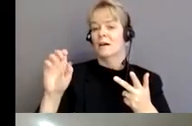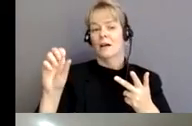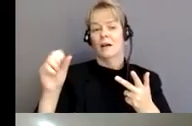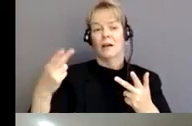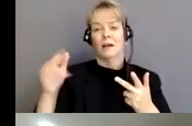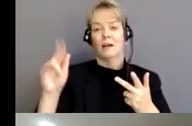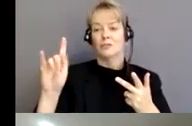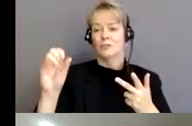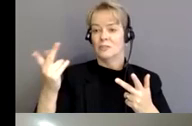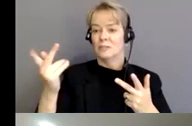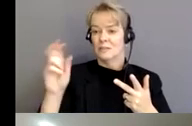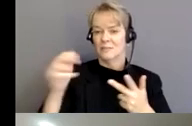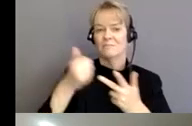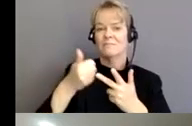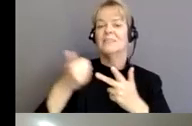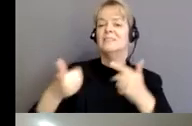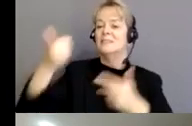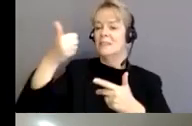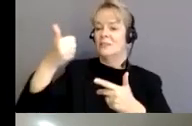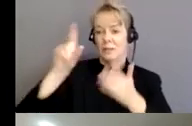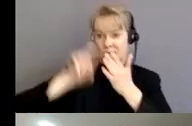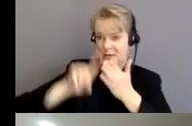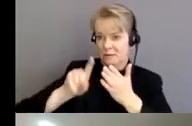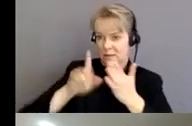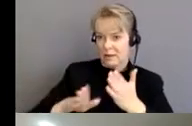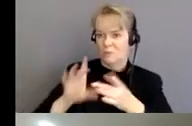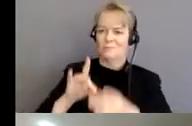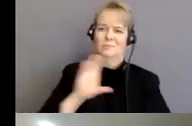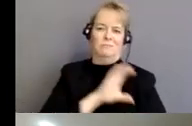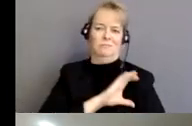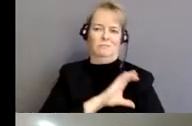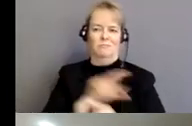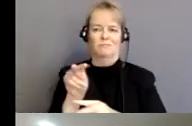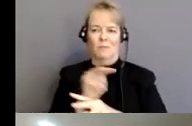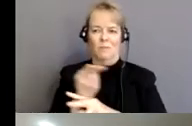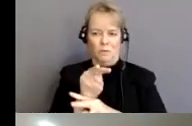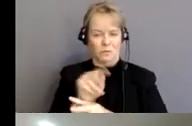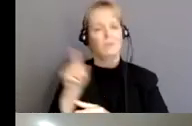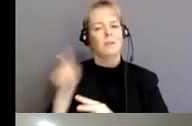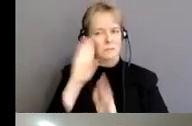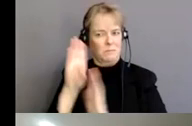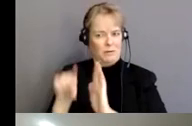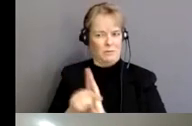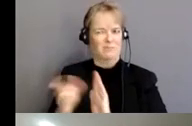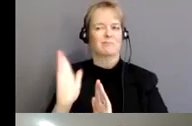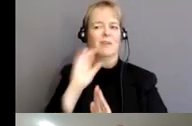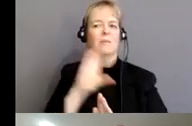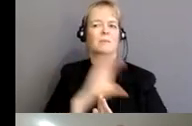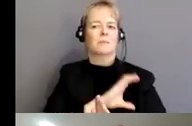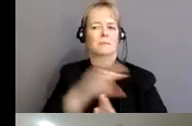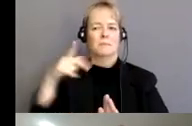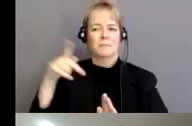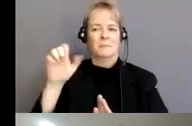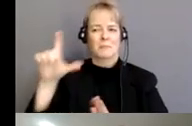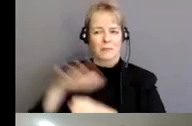enforcement. He has a background as a regional police officer from Peel, and once he retired